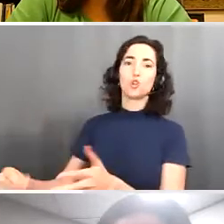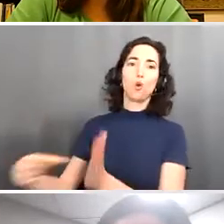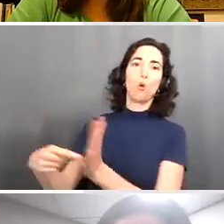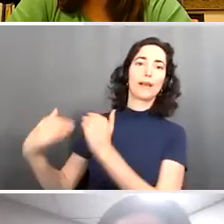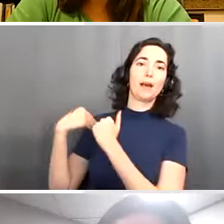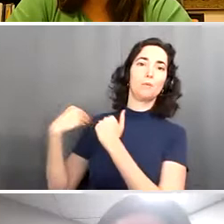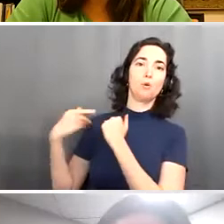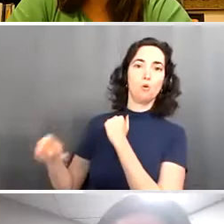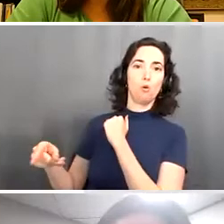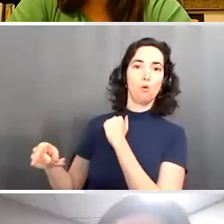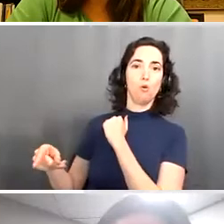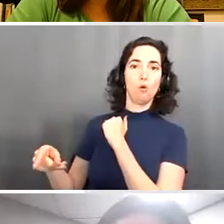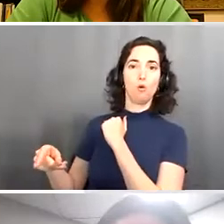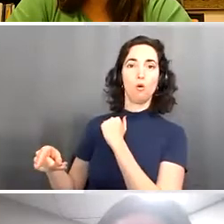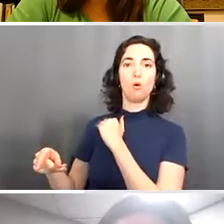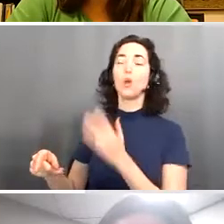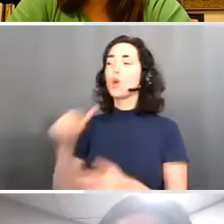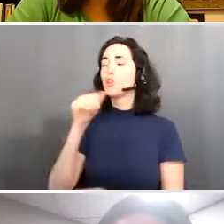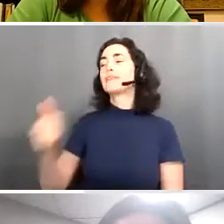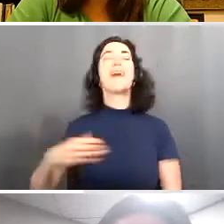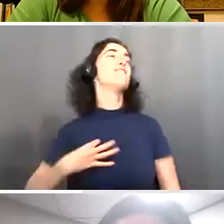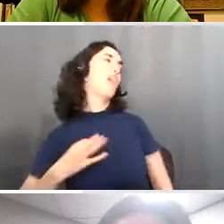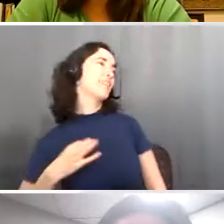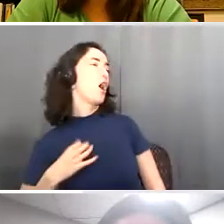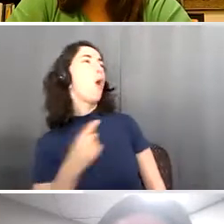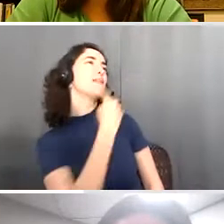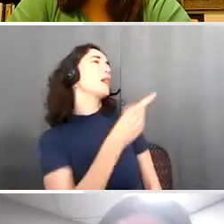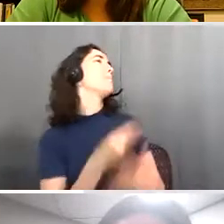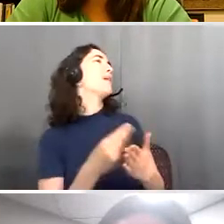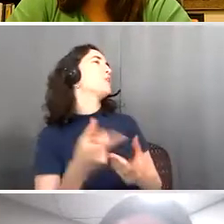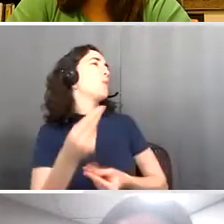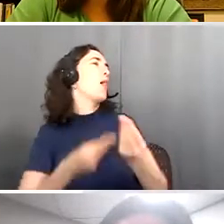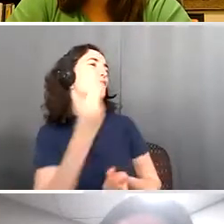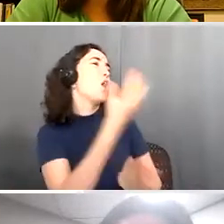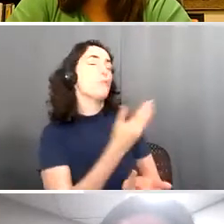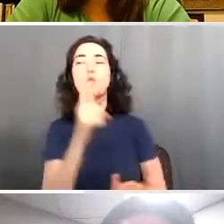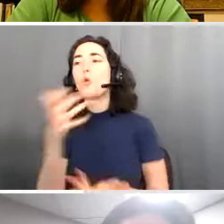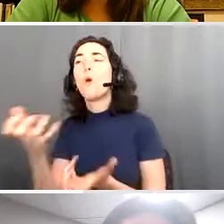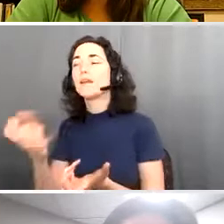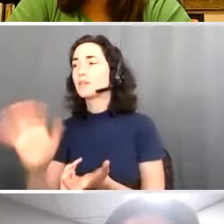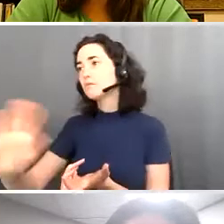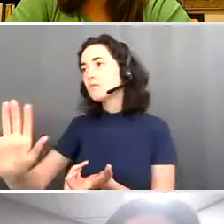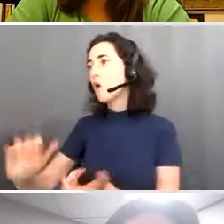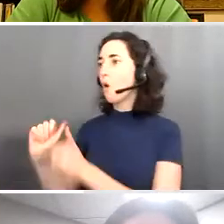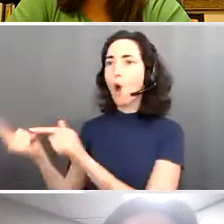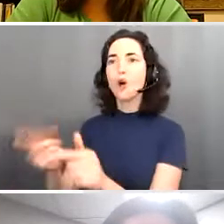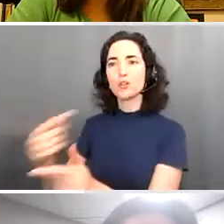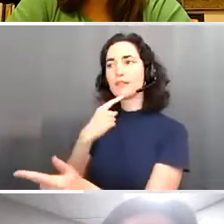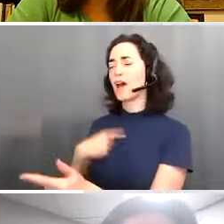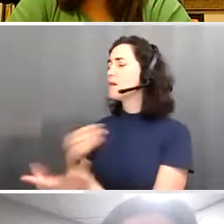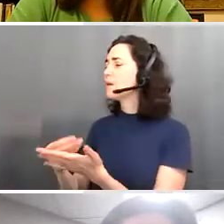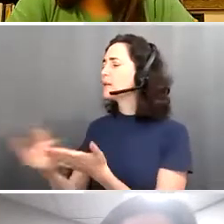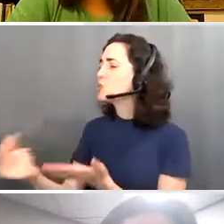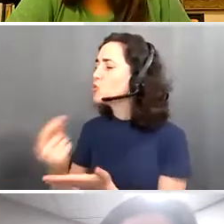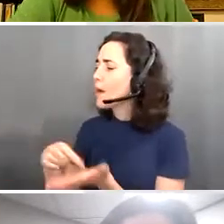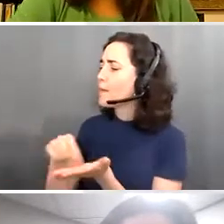just, volunteer and tell us, what are you doing with the money and where is it going? And is it going to,